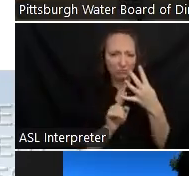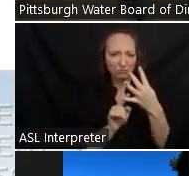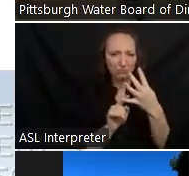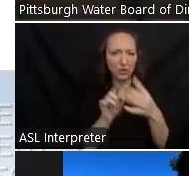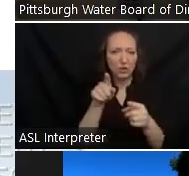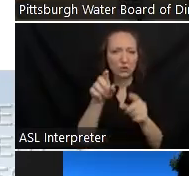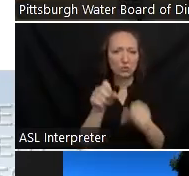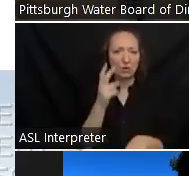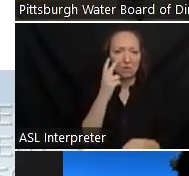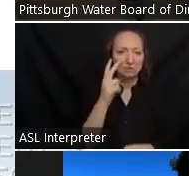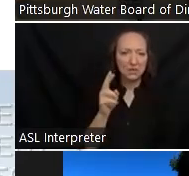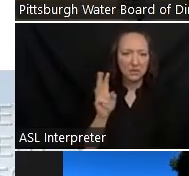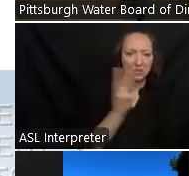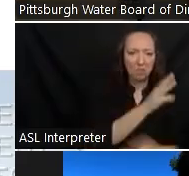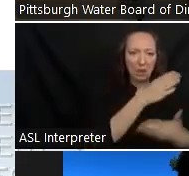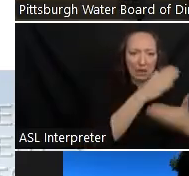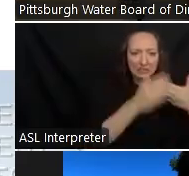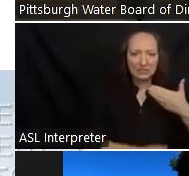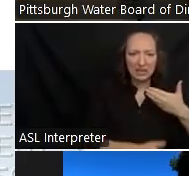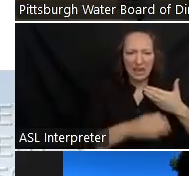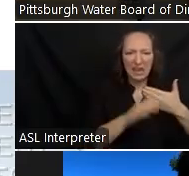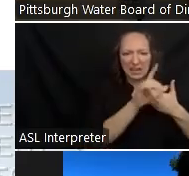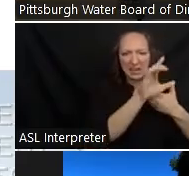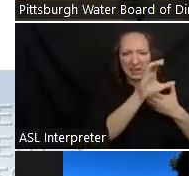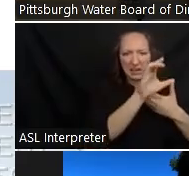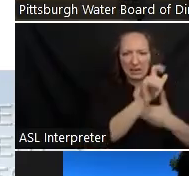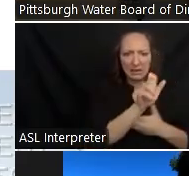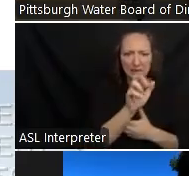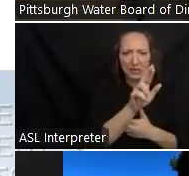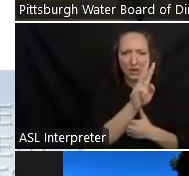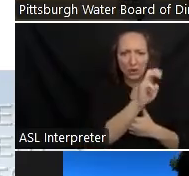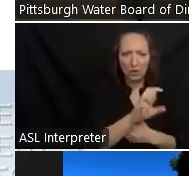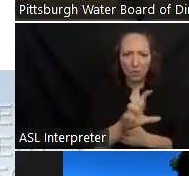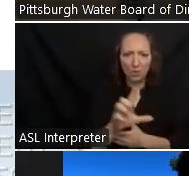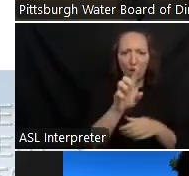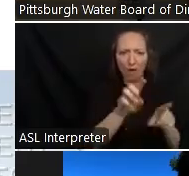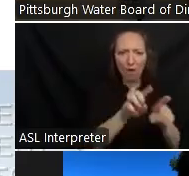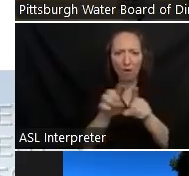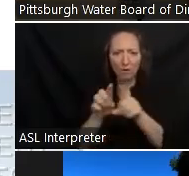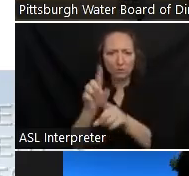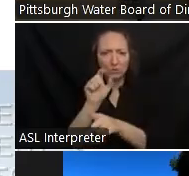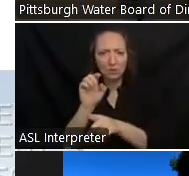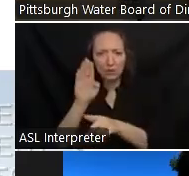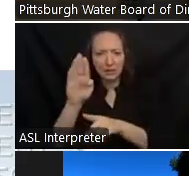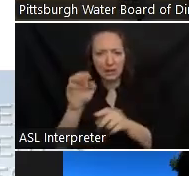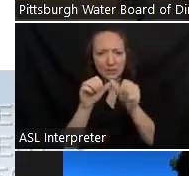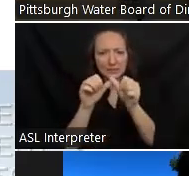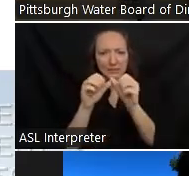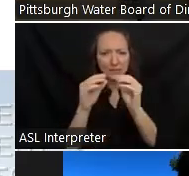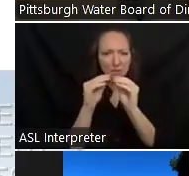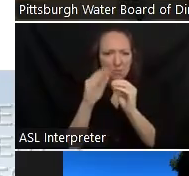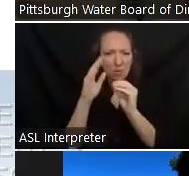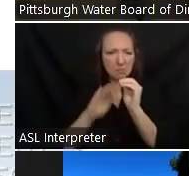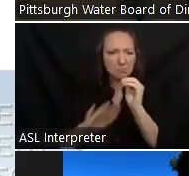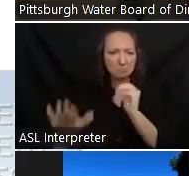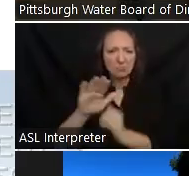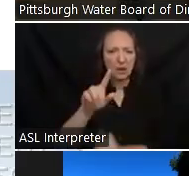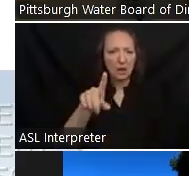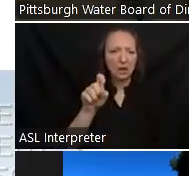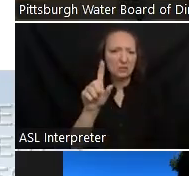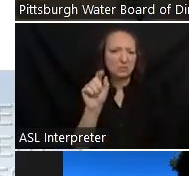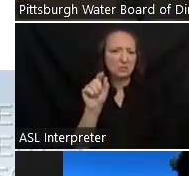cure, with wall placements anticipated in early August. And as of this morning, the rebar for those walls has already been